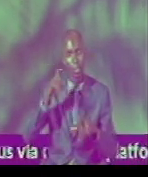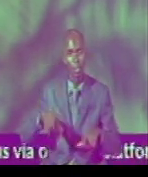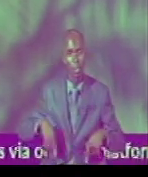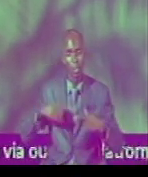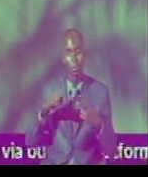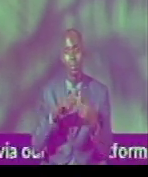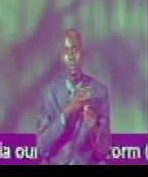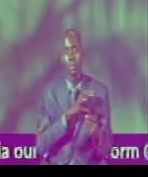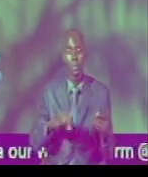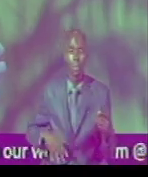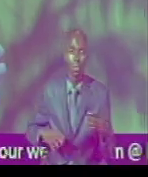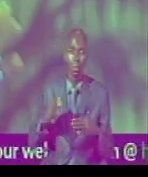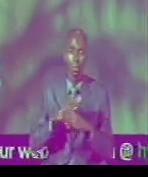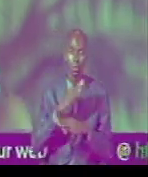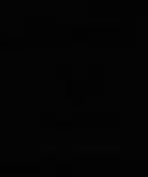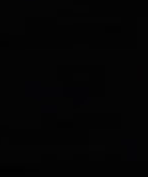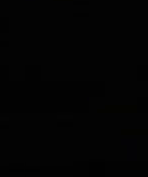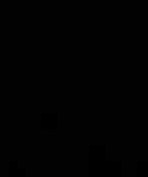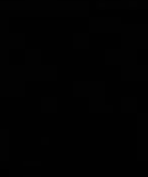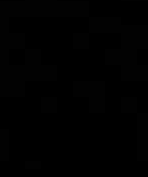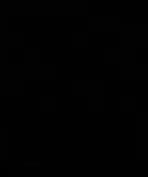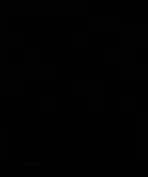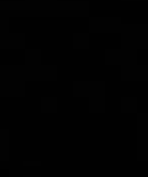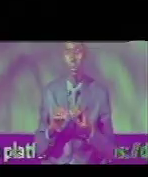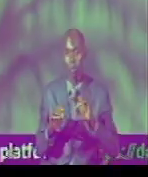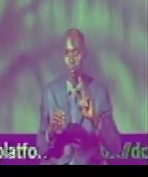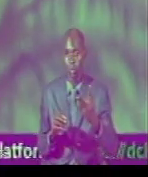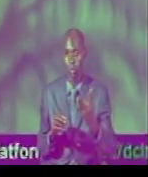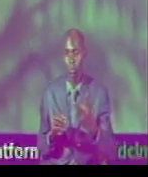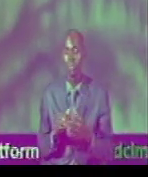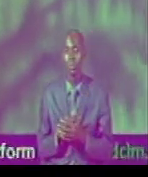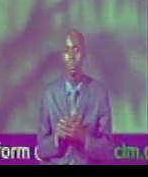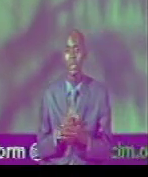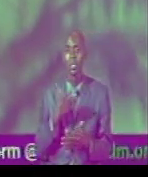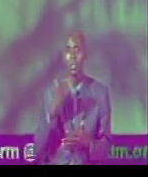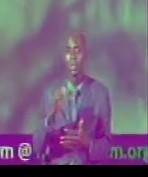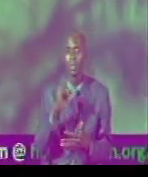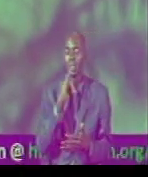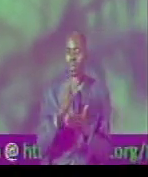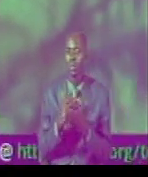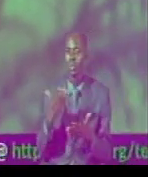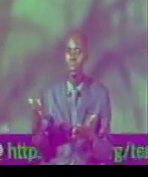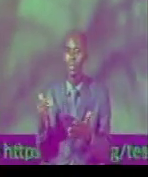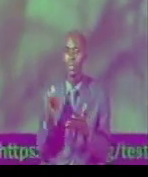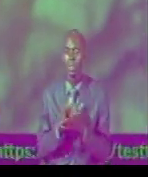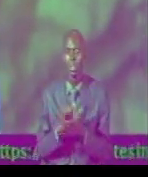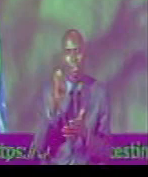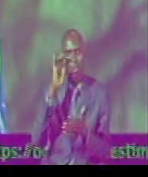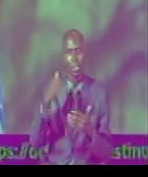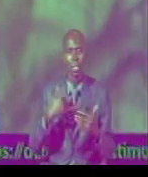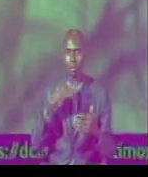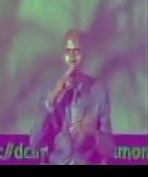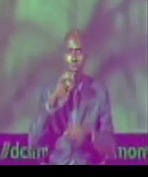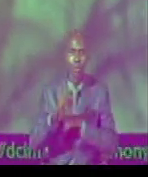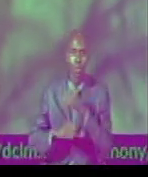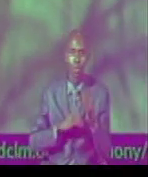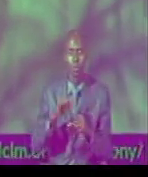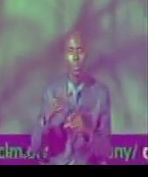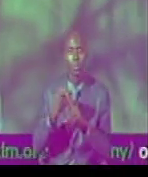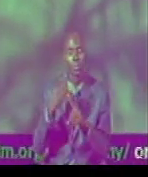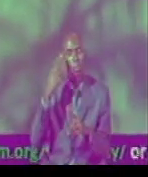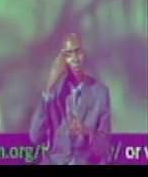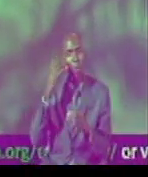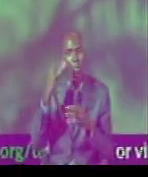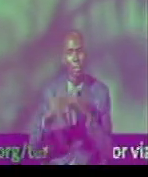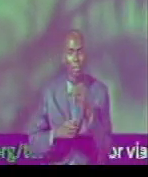Lord. Two, there is something that I've been suffering for many years. I've